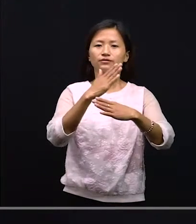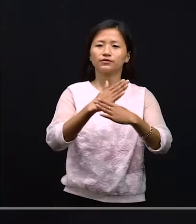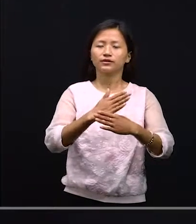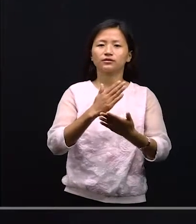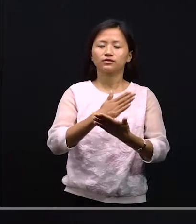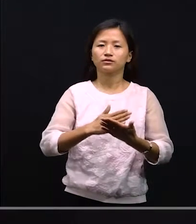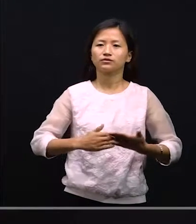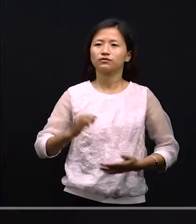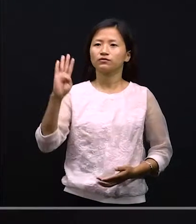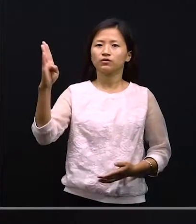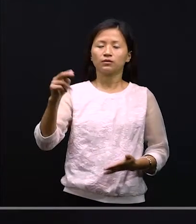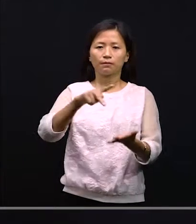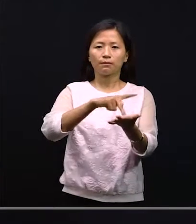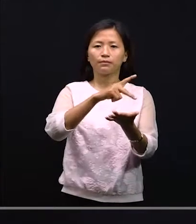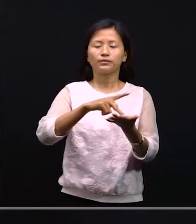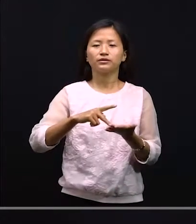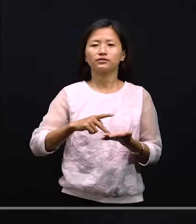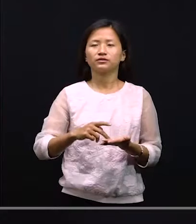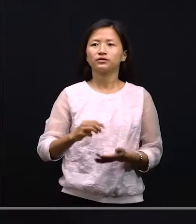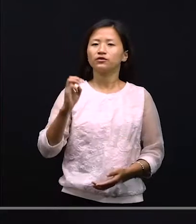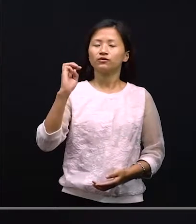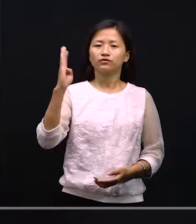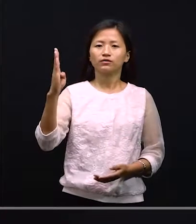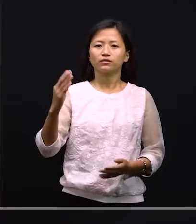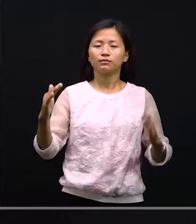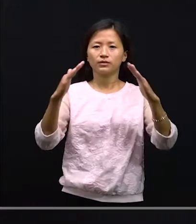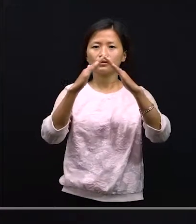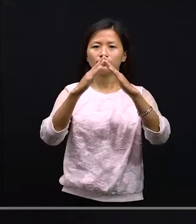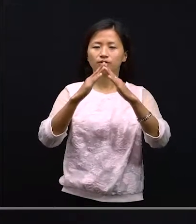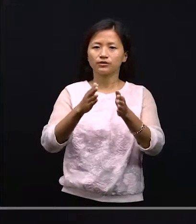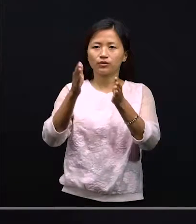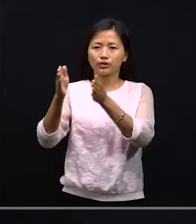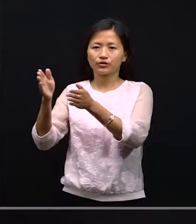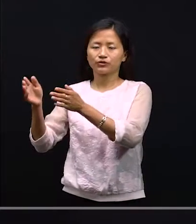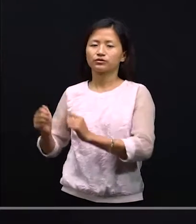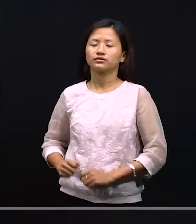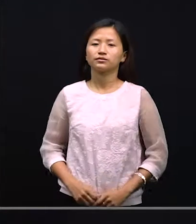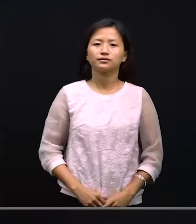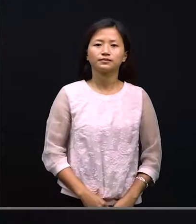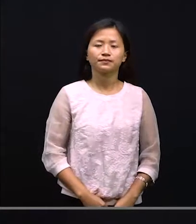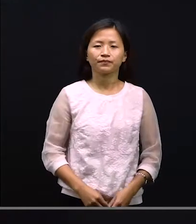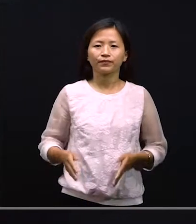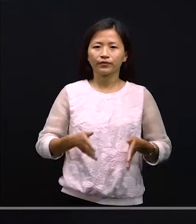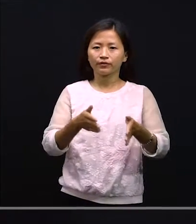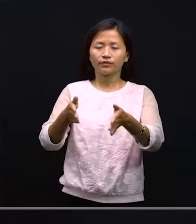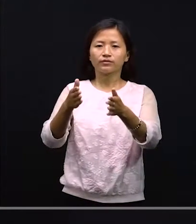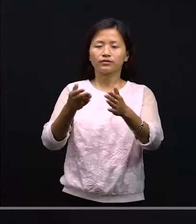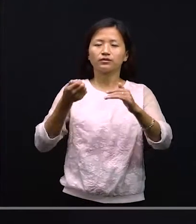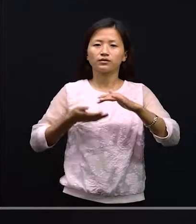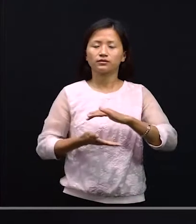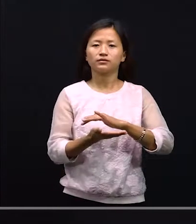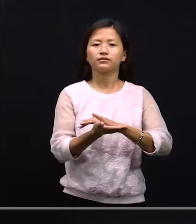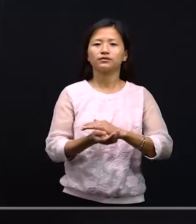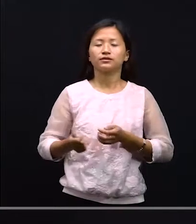into four parts. Okay, four mountain ranges. All right, and the rivers, under the river